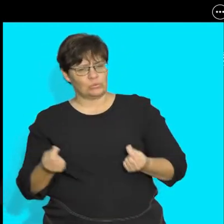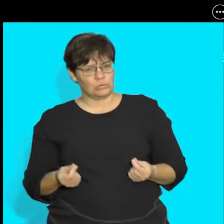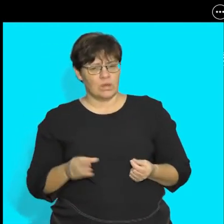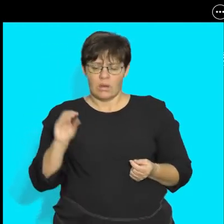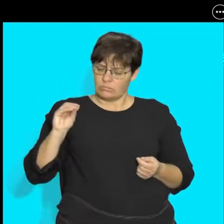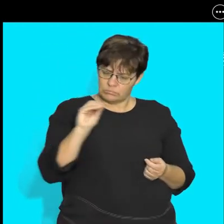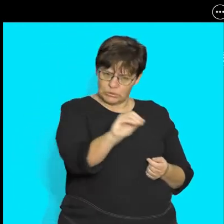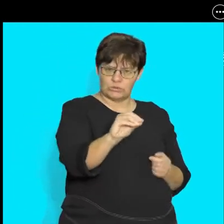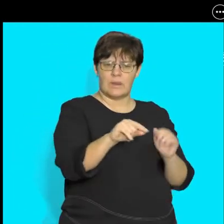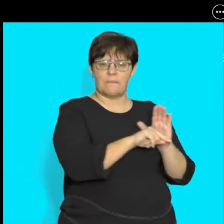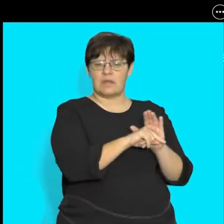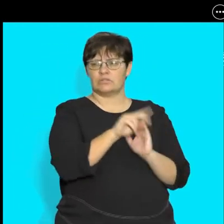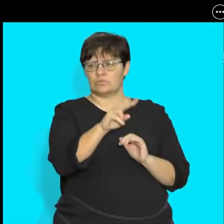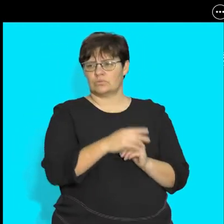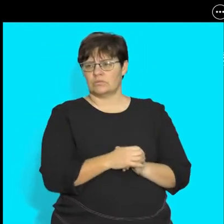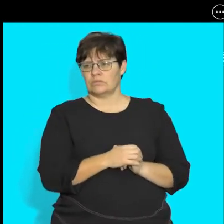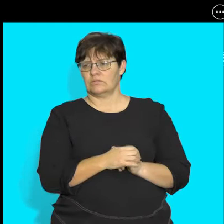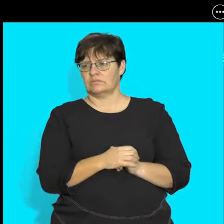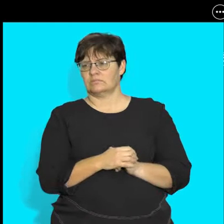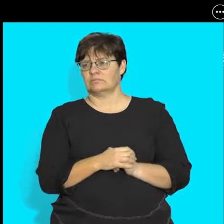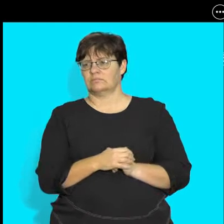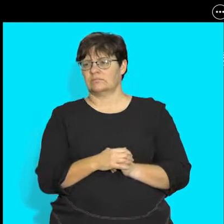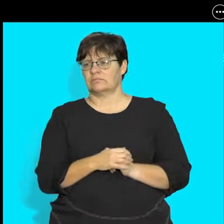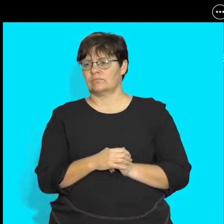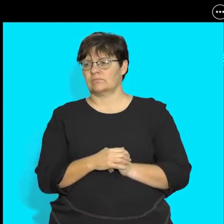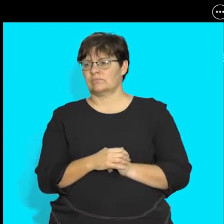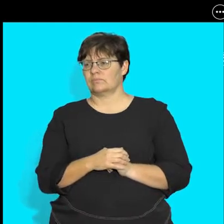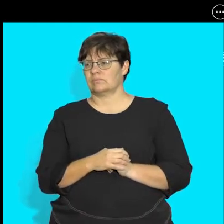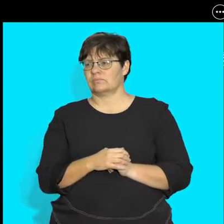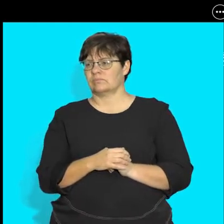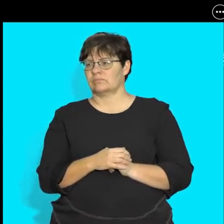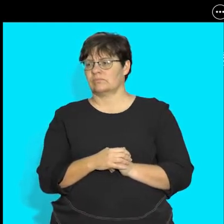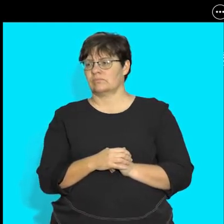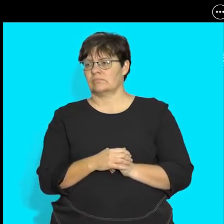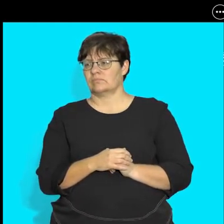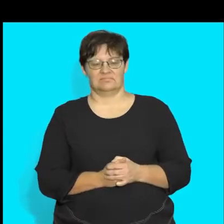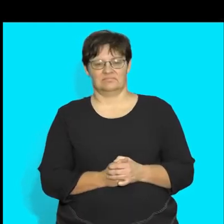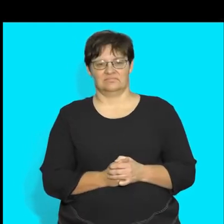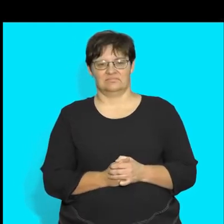that's what I'm going to do. I'm going to put in minus 2, I'm going to get out minus 1. Let me do that in red.